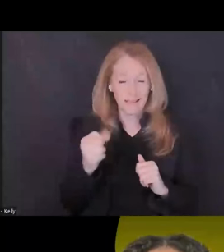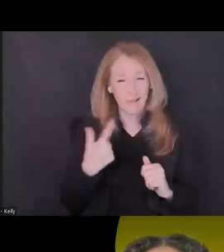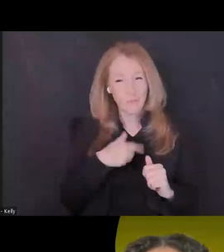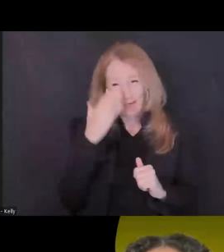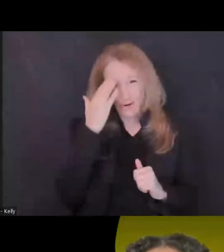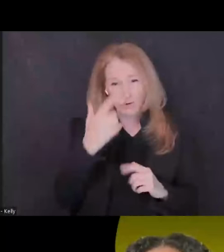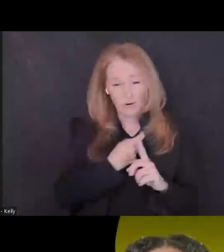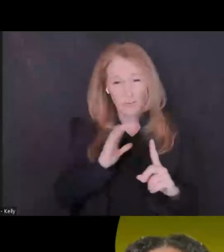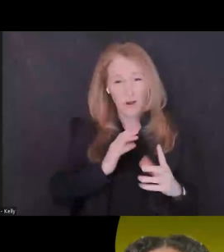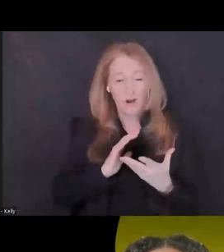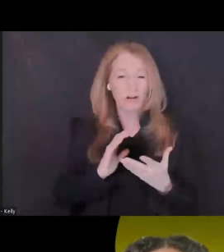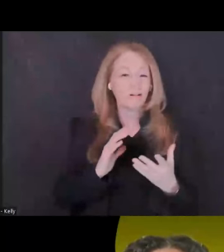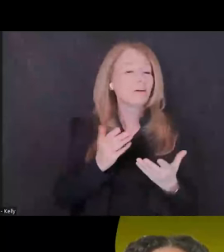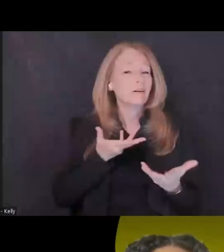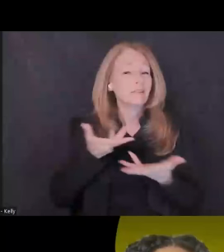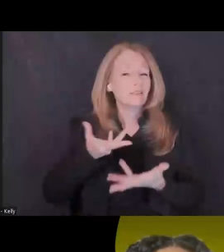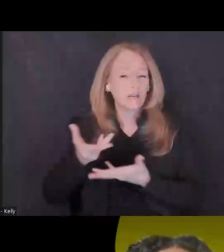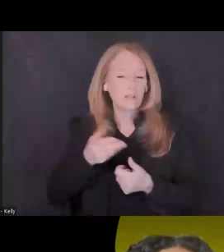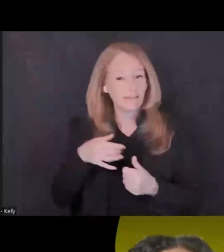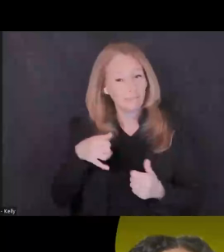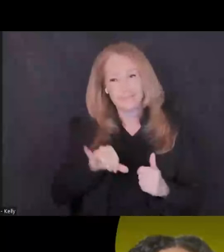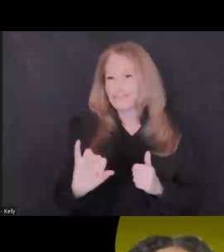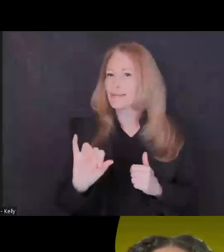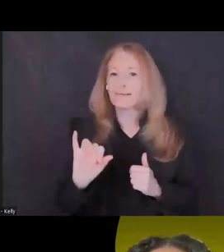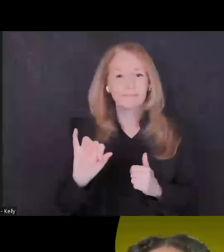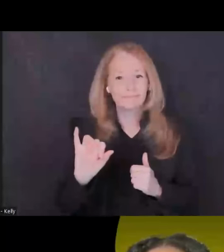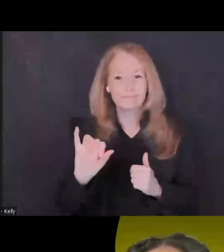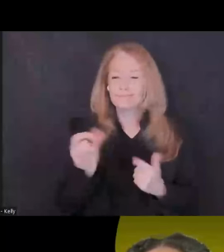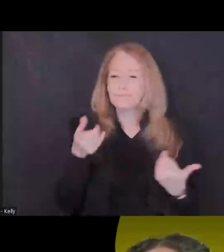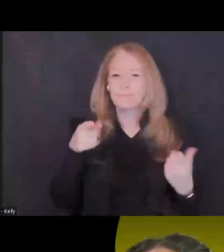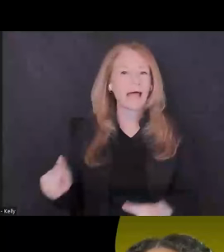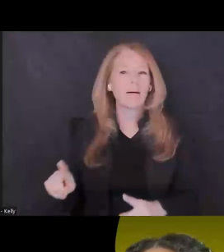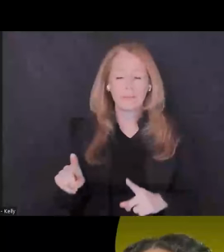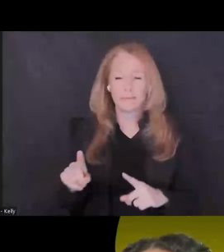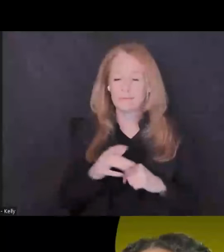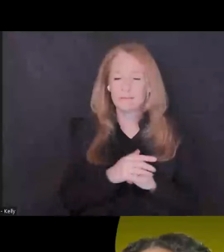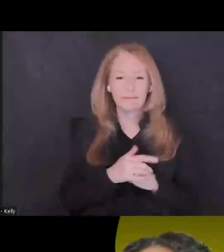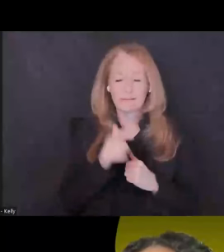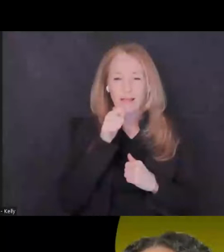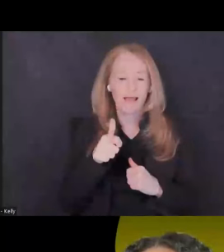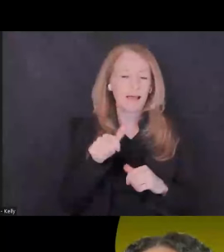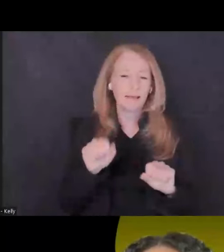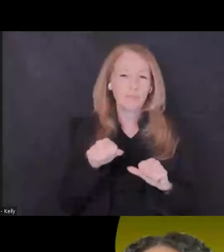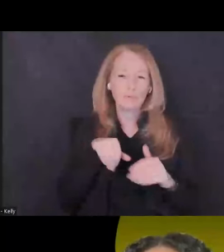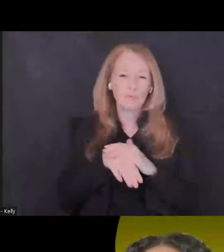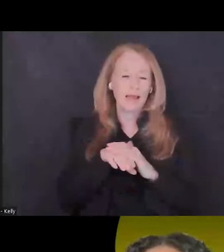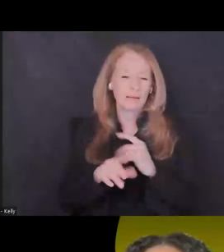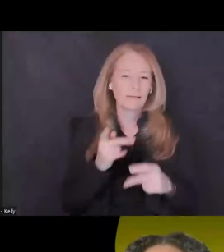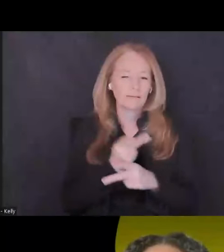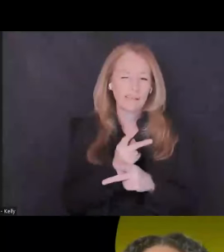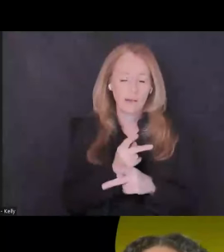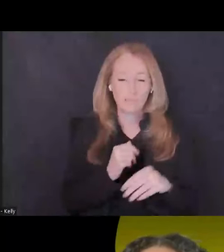deemed unable to get and access care. So, and then when we want to be